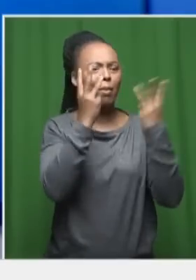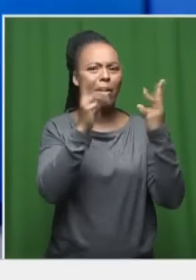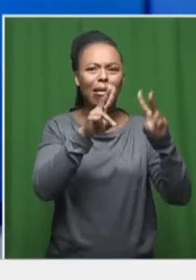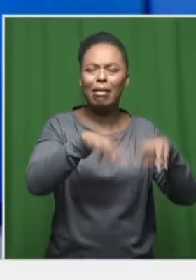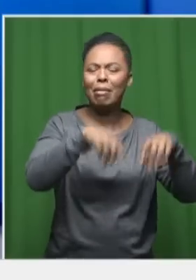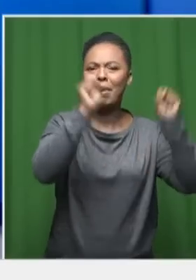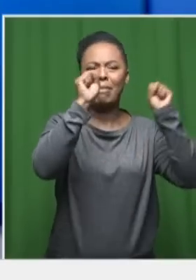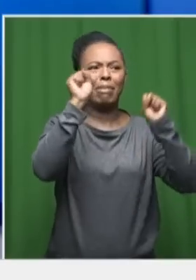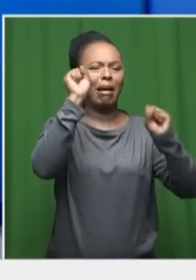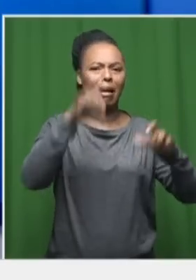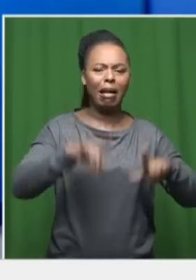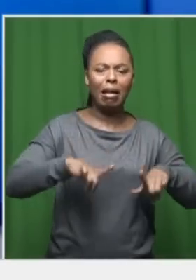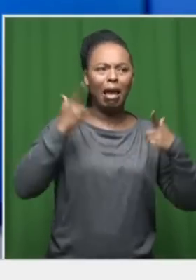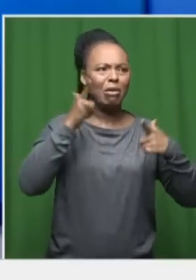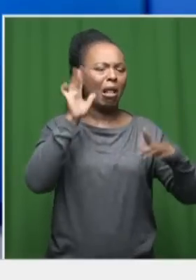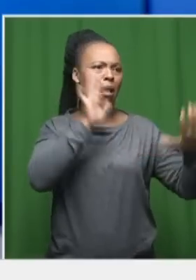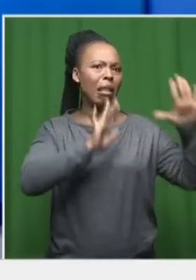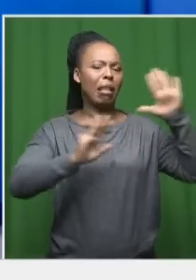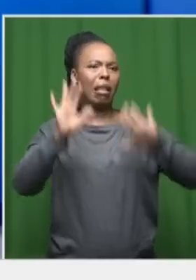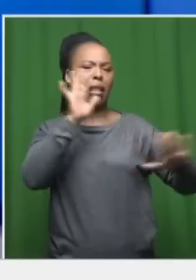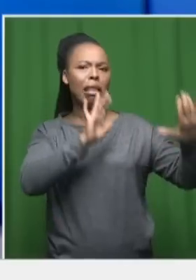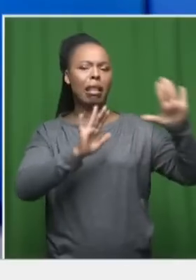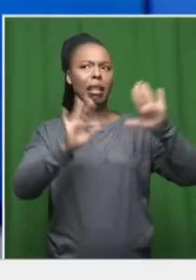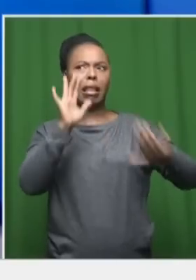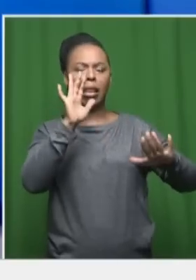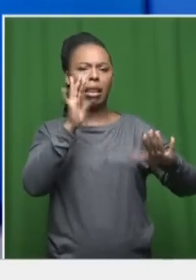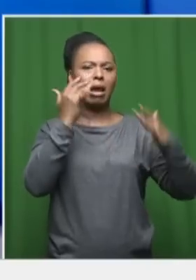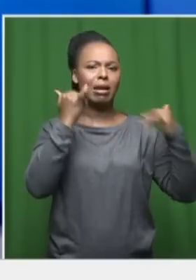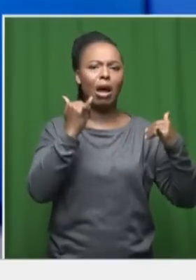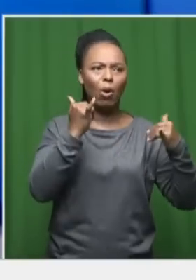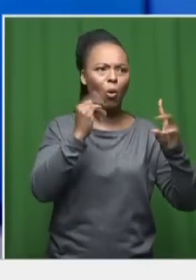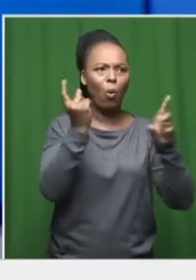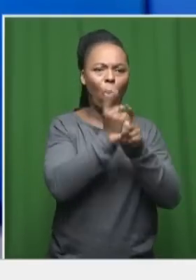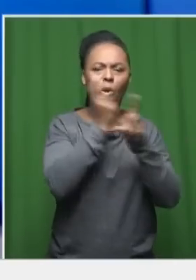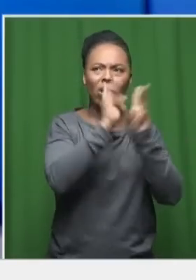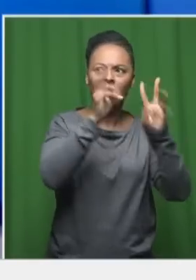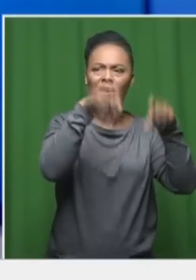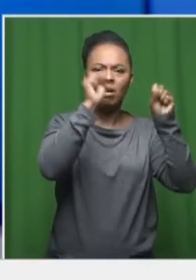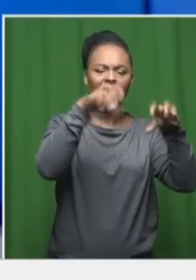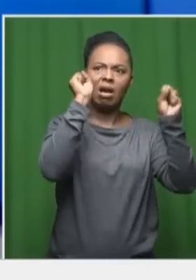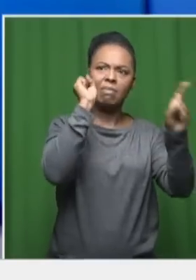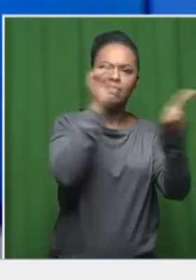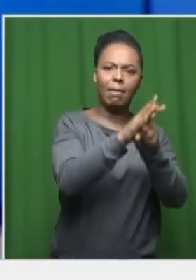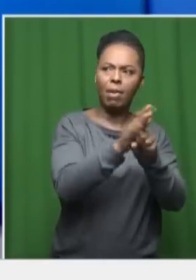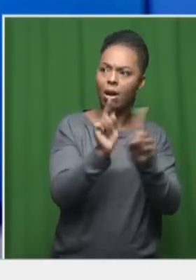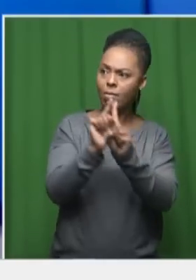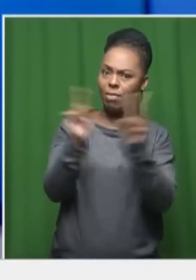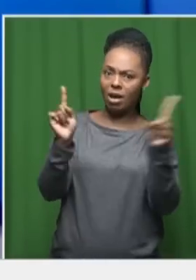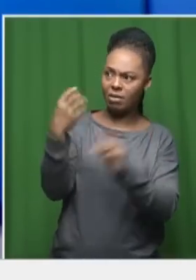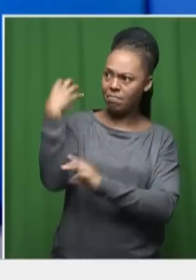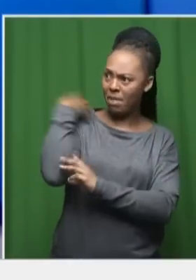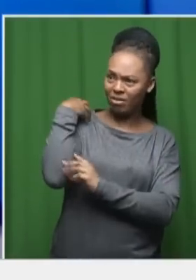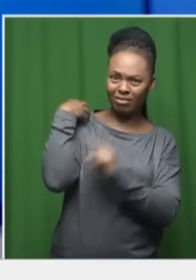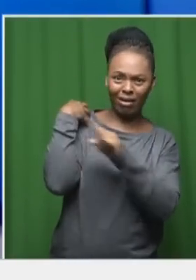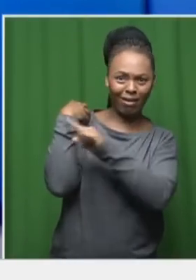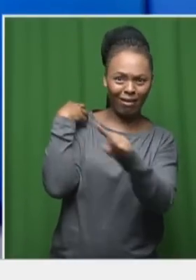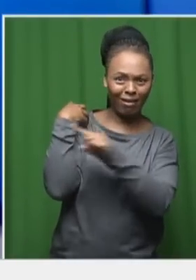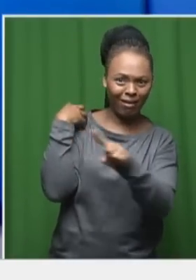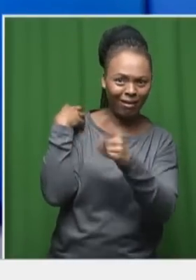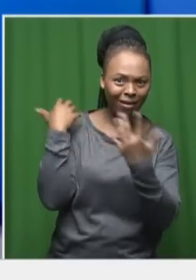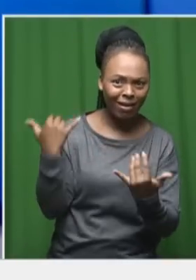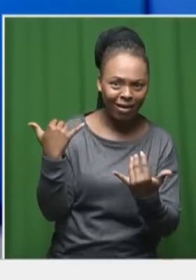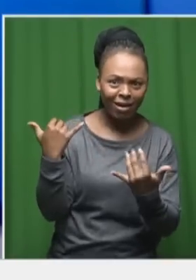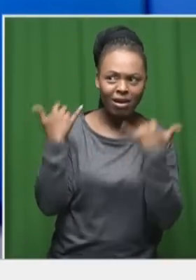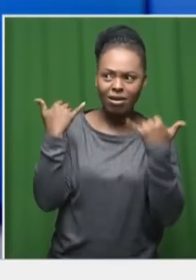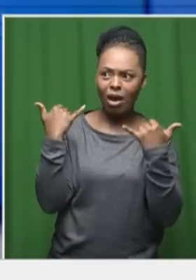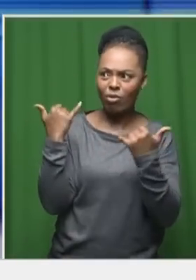shedding and just the lack of electricity generally, ministers then not even, are not